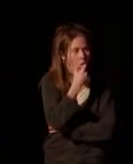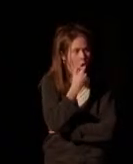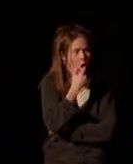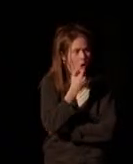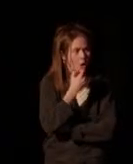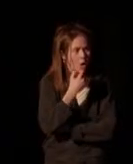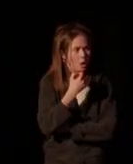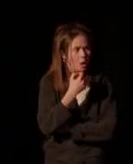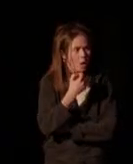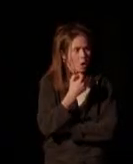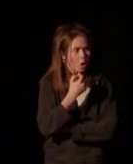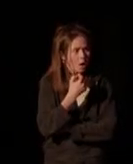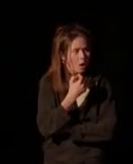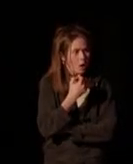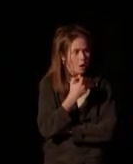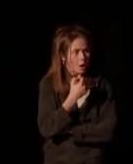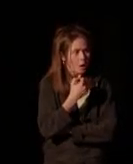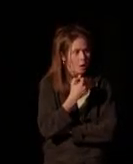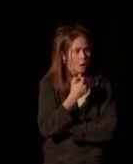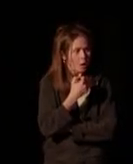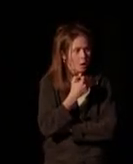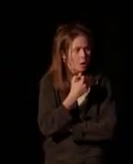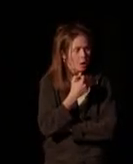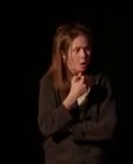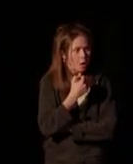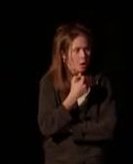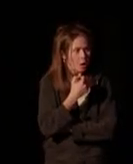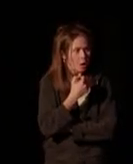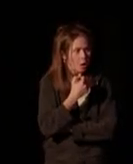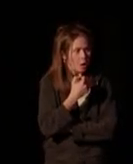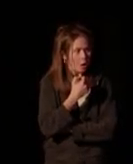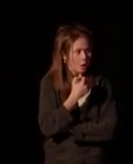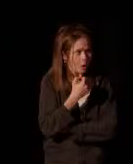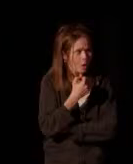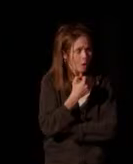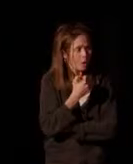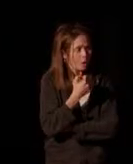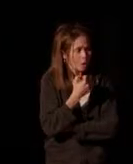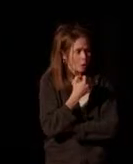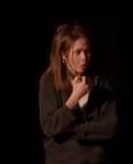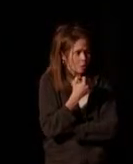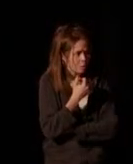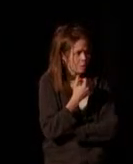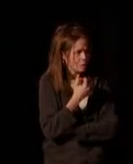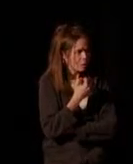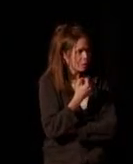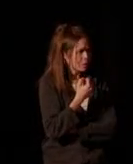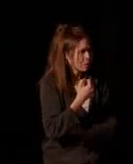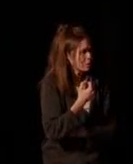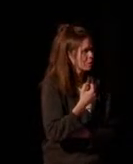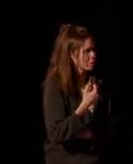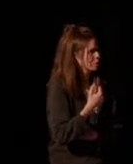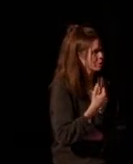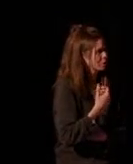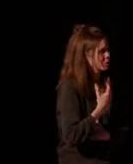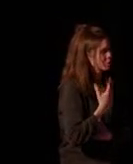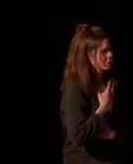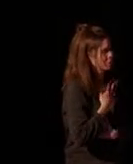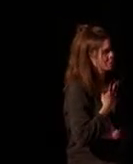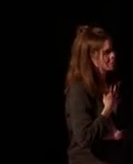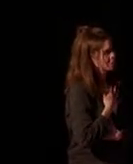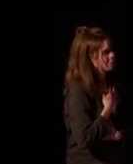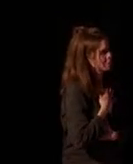She says some ill planet reigns. She must be patient until the heavens look with face more friendly.